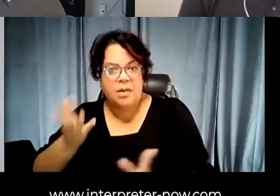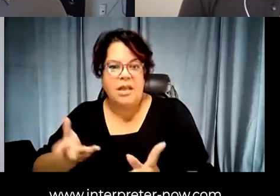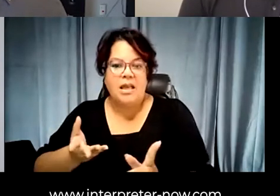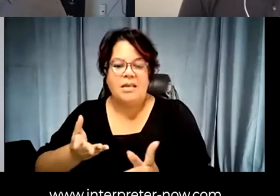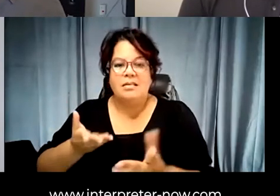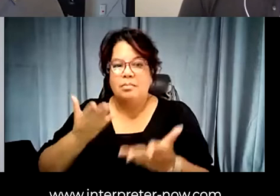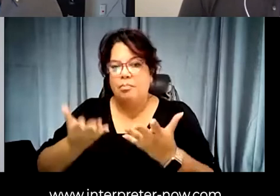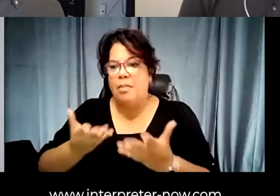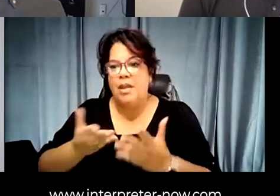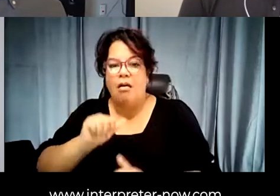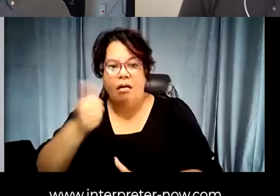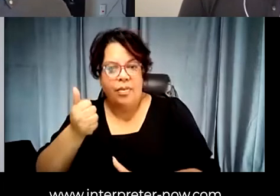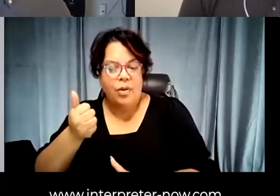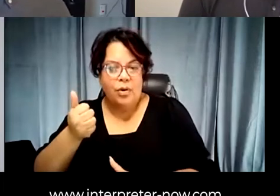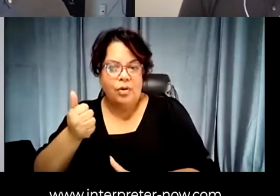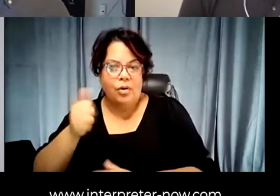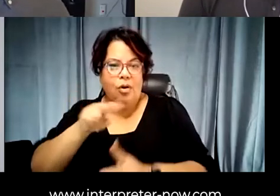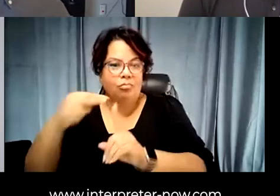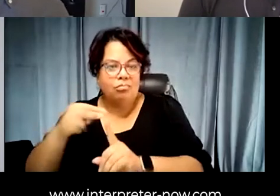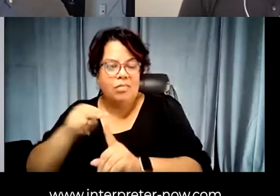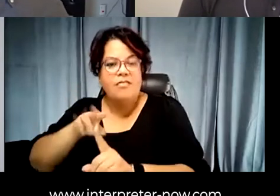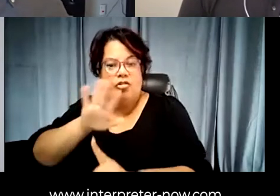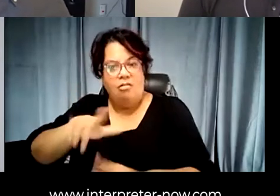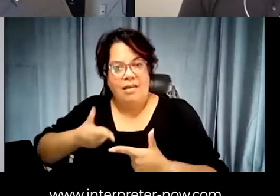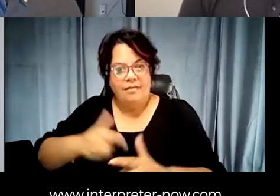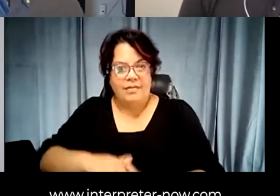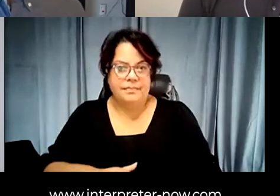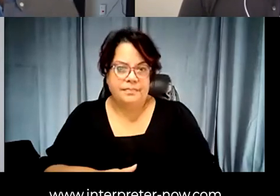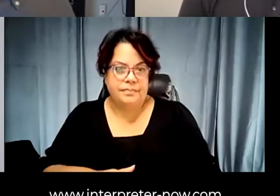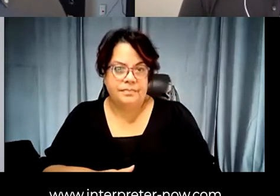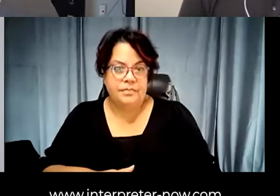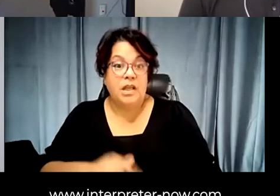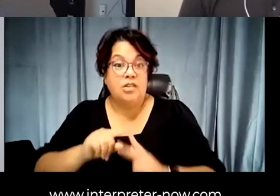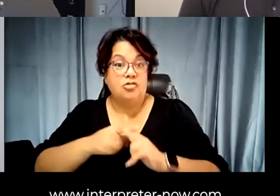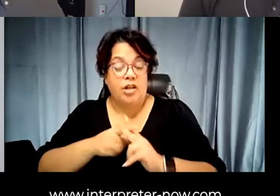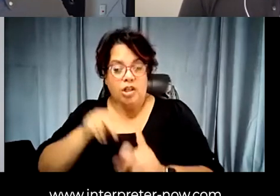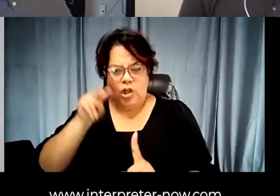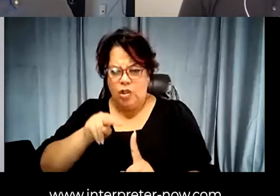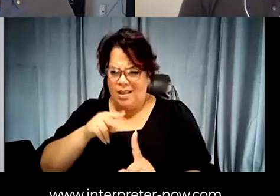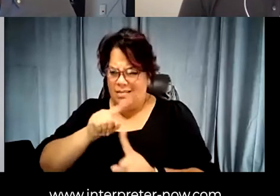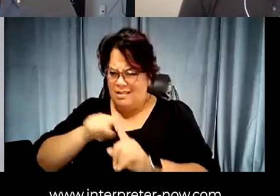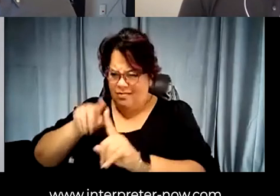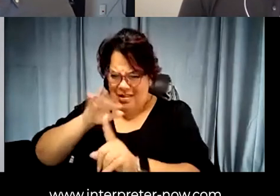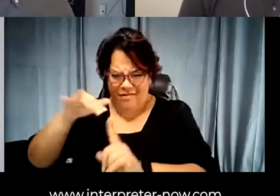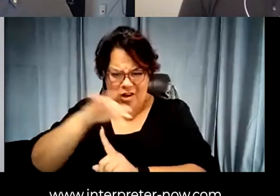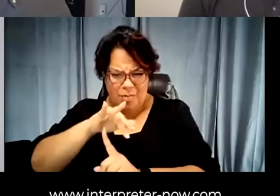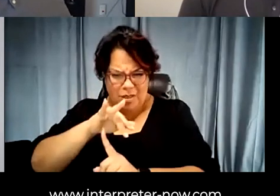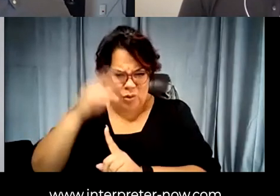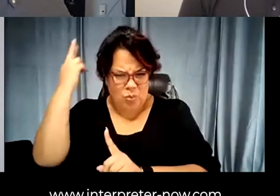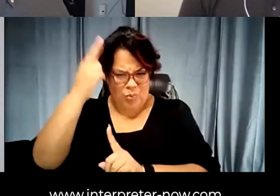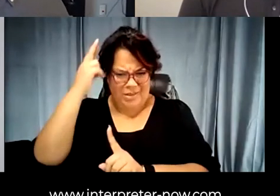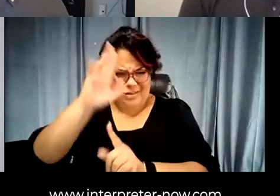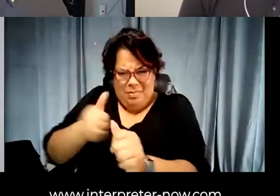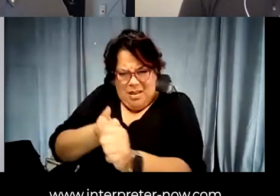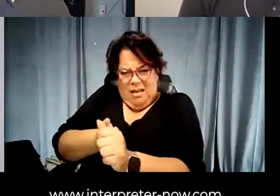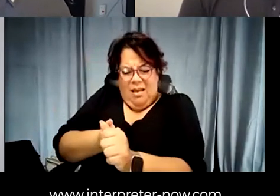aspects, you know, of your life. And so once I started looking more at kind of those environmental factors of the